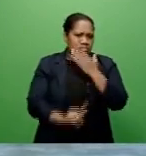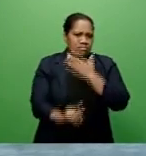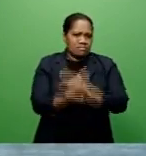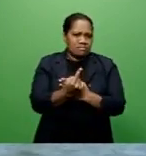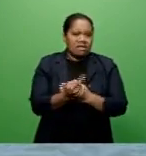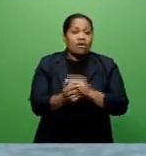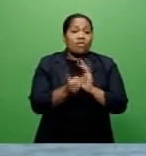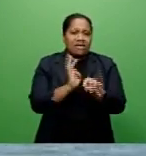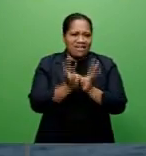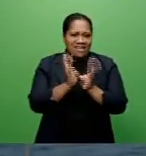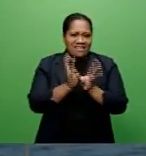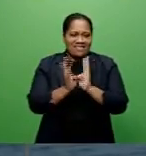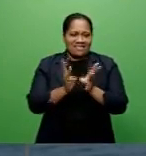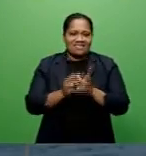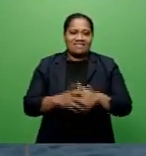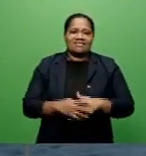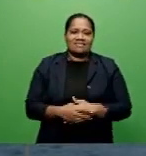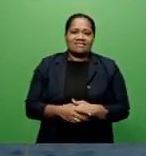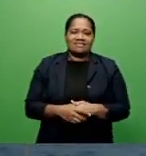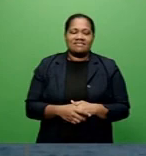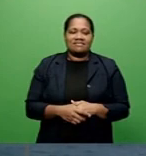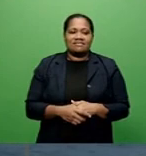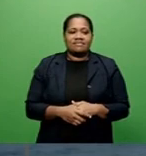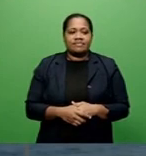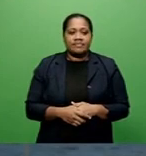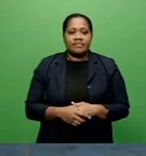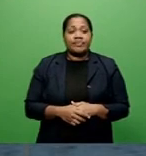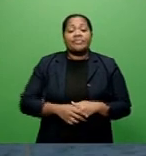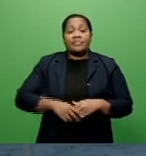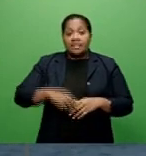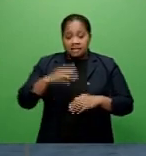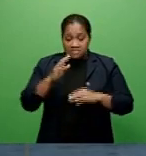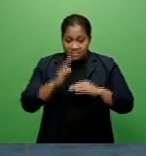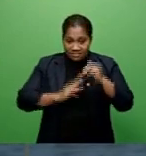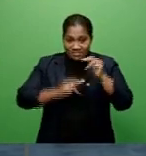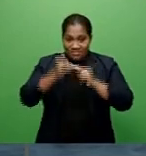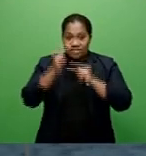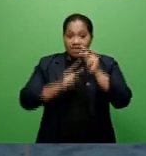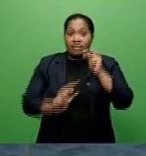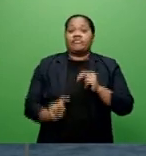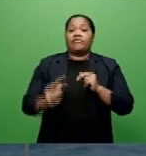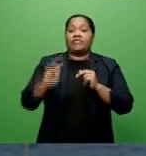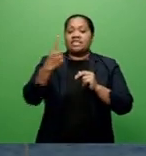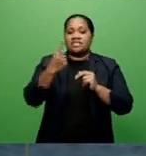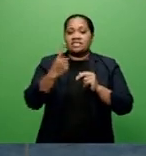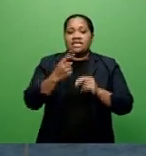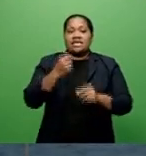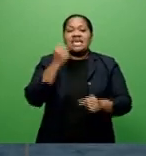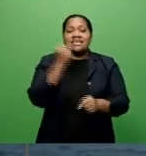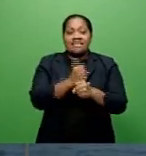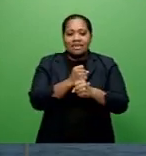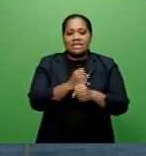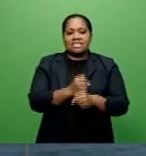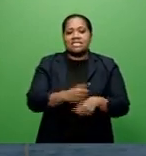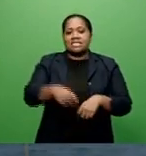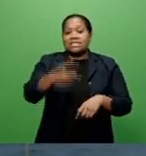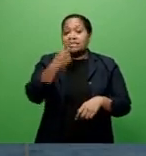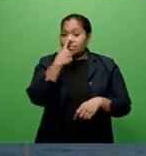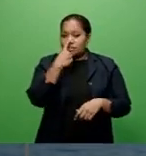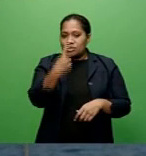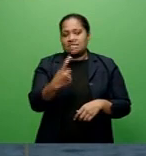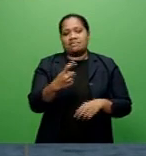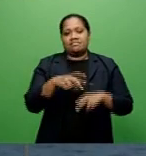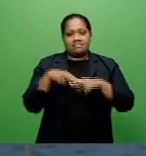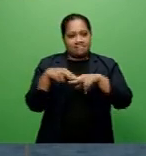Vadala, FBC News. The construction on the first ever Girmet Museum in Fiji is currently underway. It is